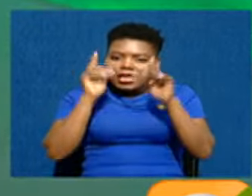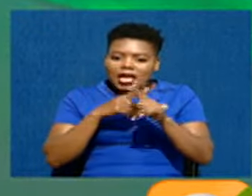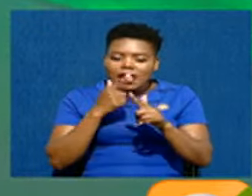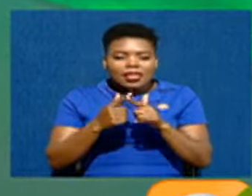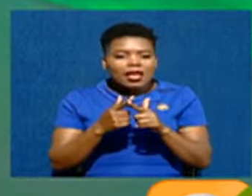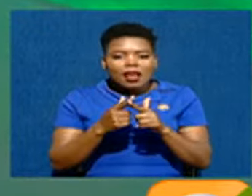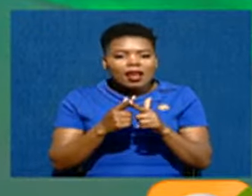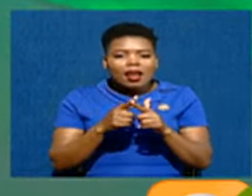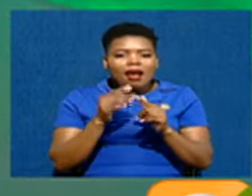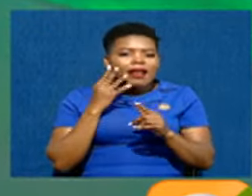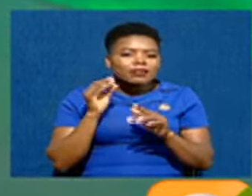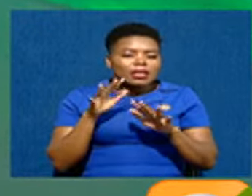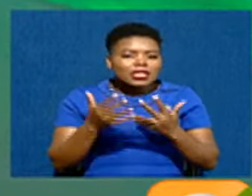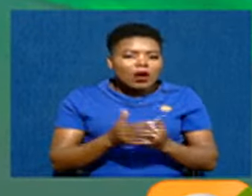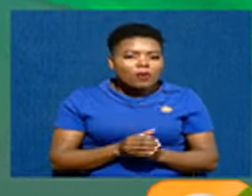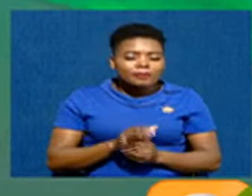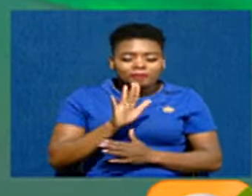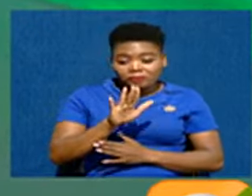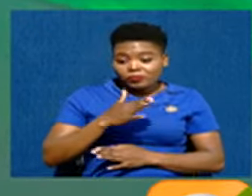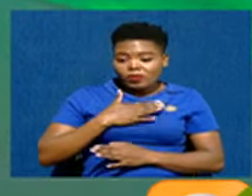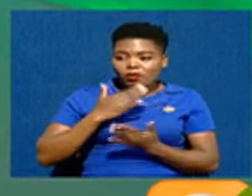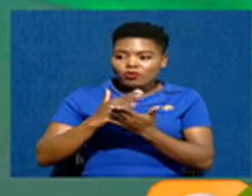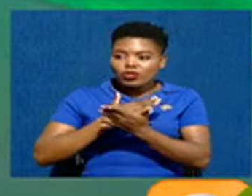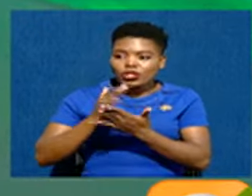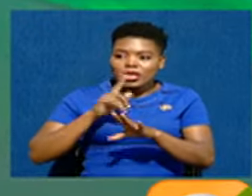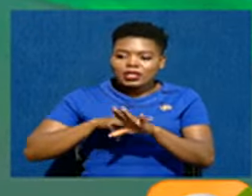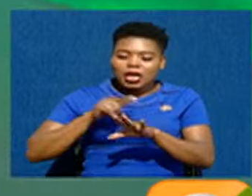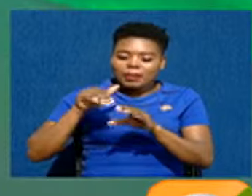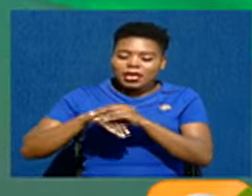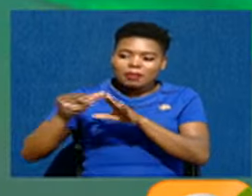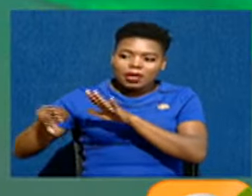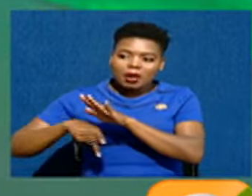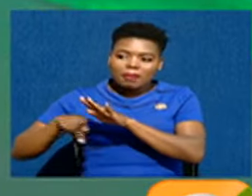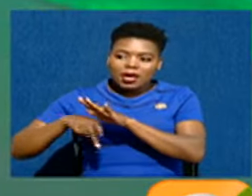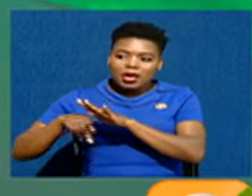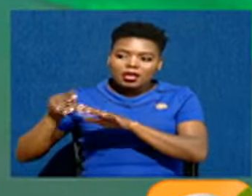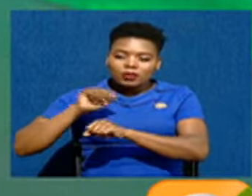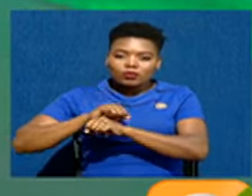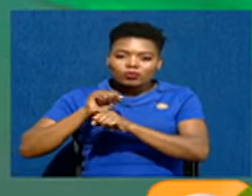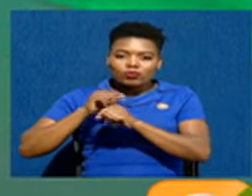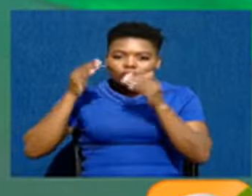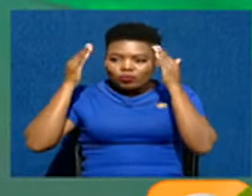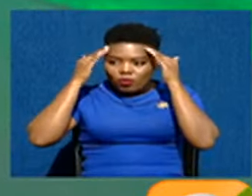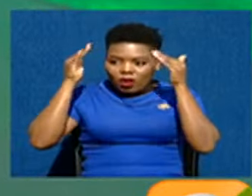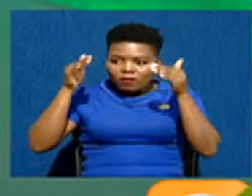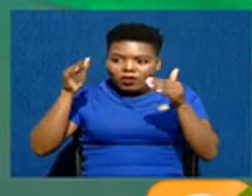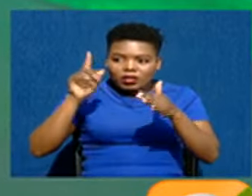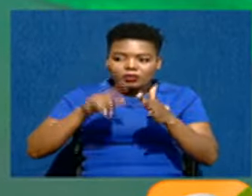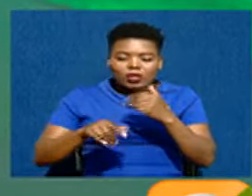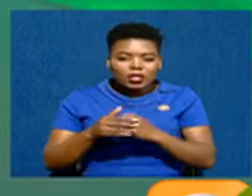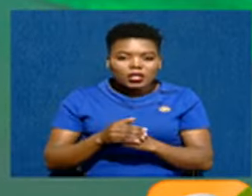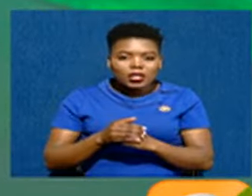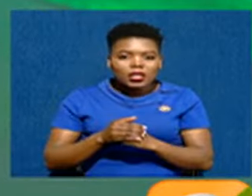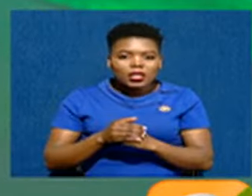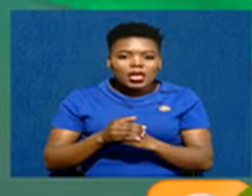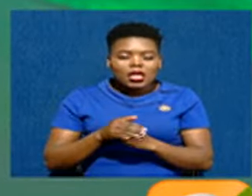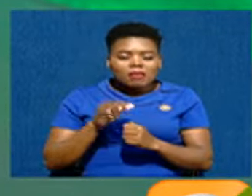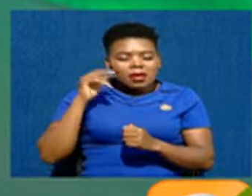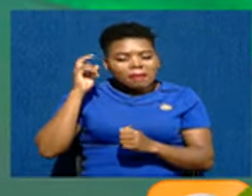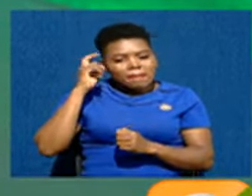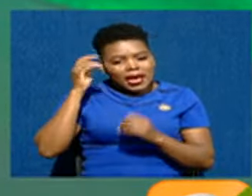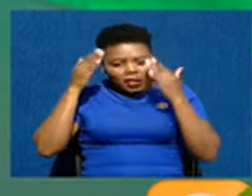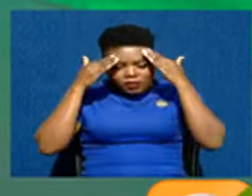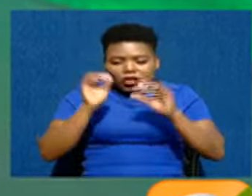just share some of the symptoms. When I was in primary school, my concentration was affected. Most of the time was absent-minded. I